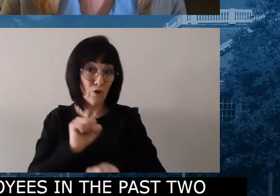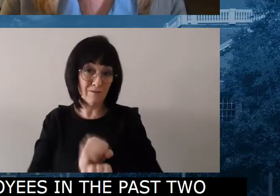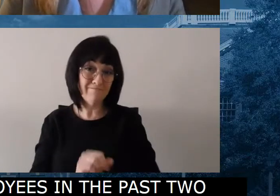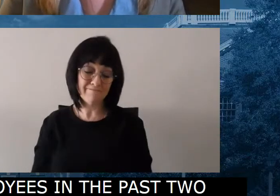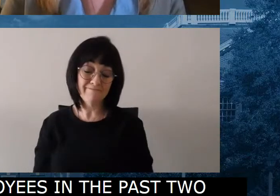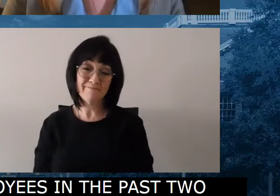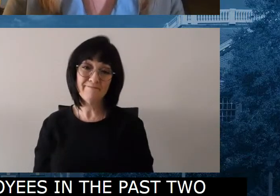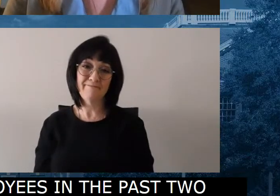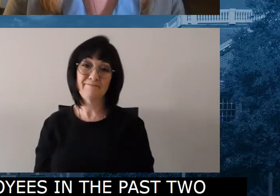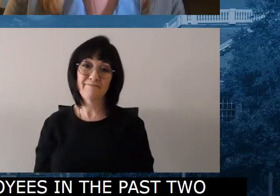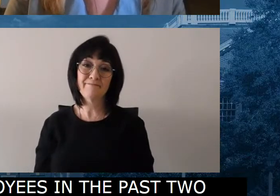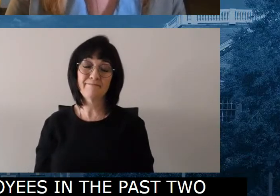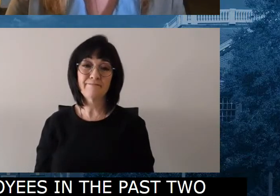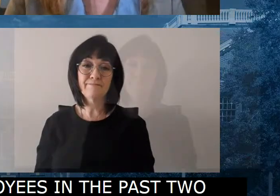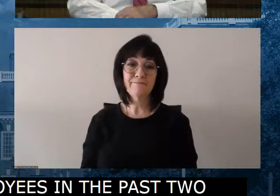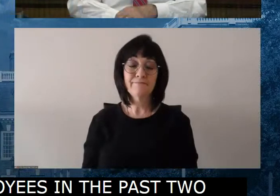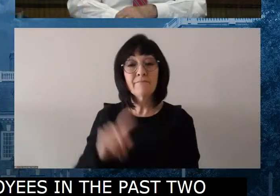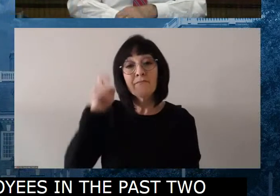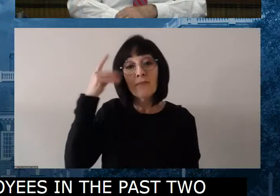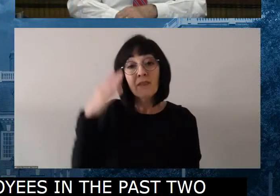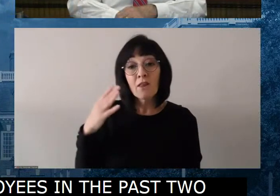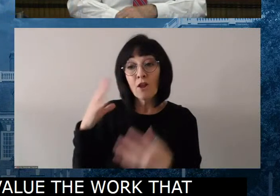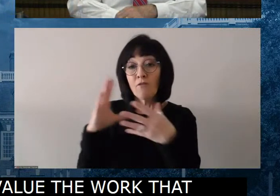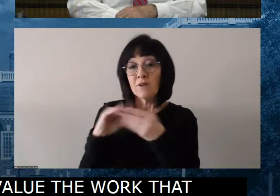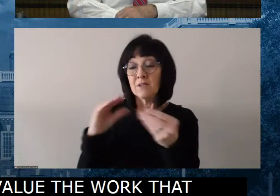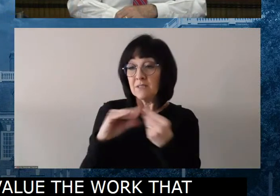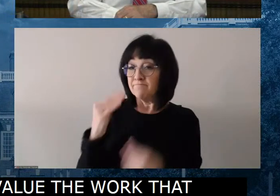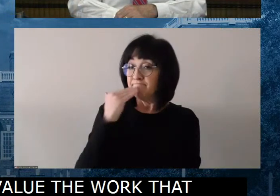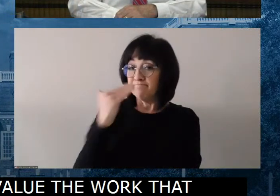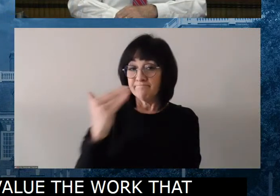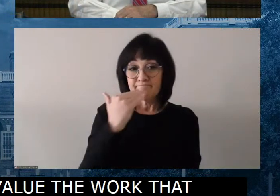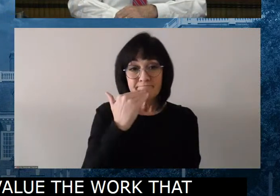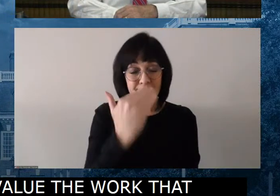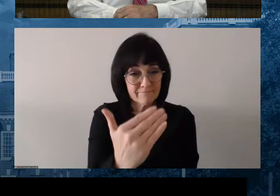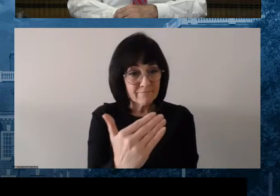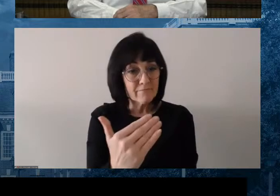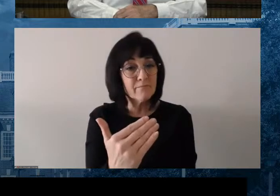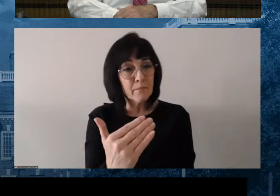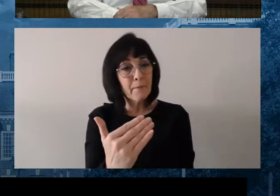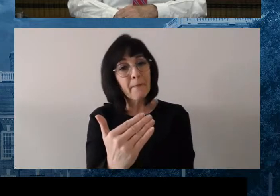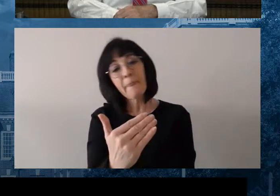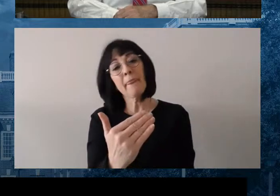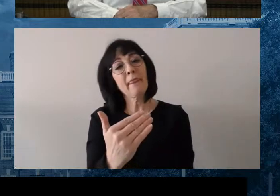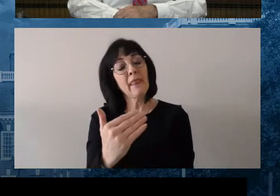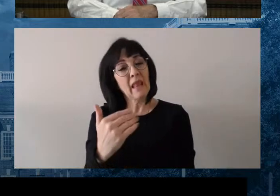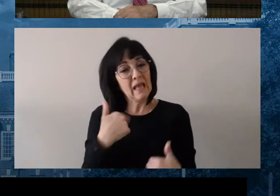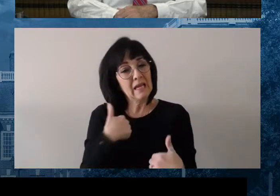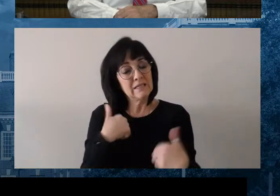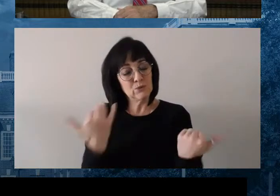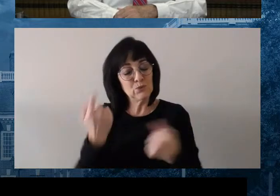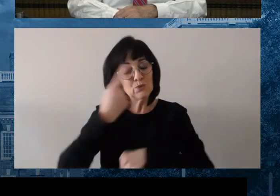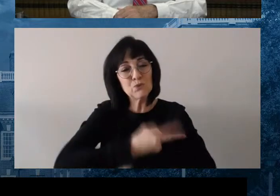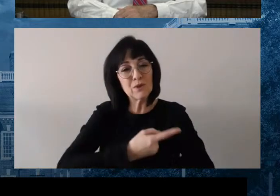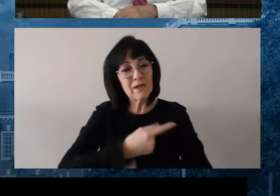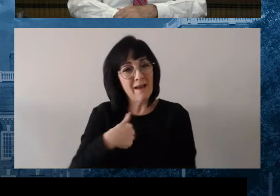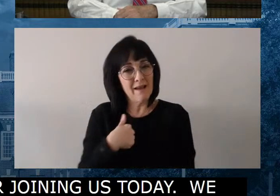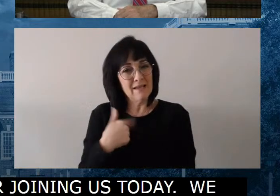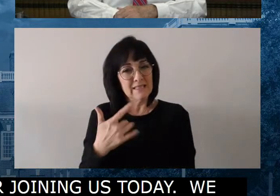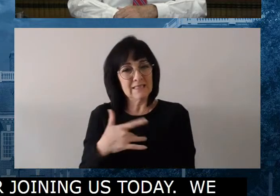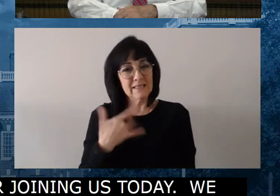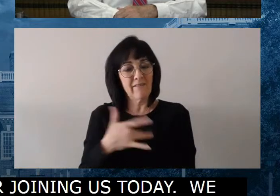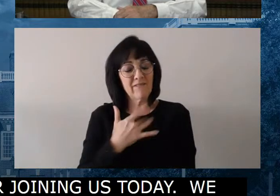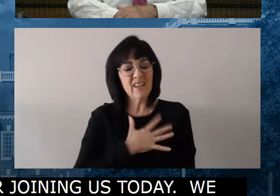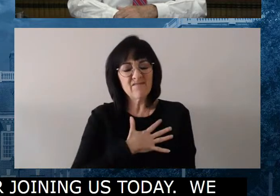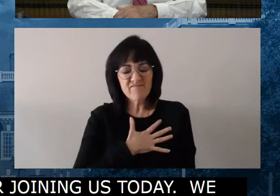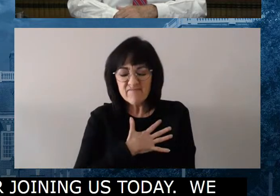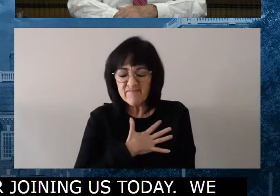So thank you for joining us today. We come to you today with mixed emotions, with heavy hearts over